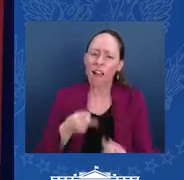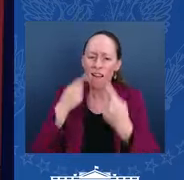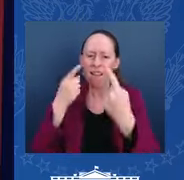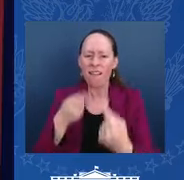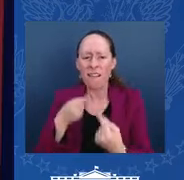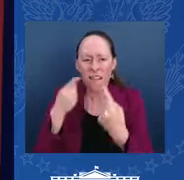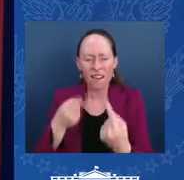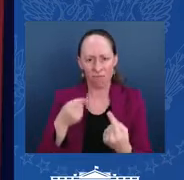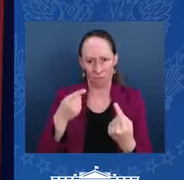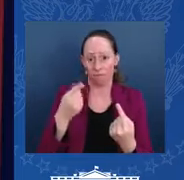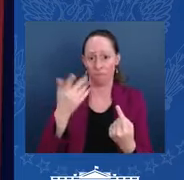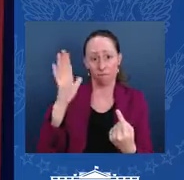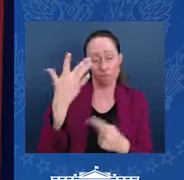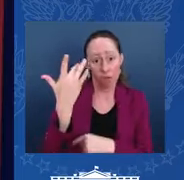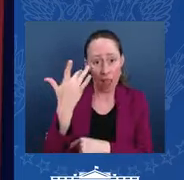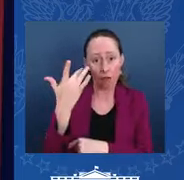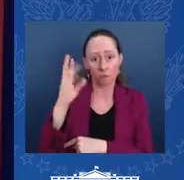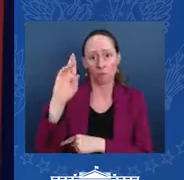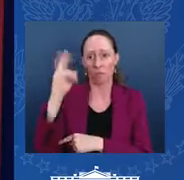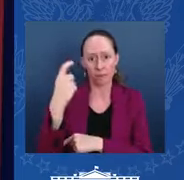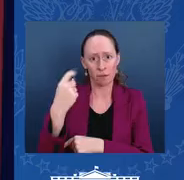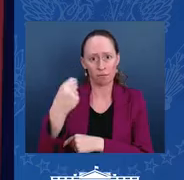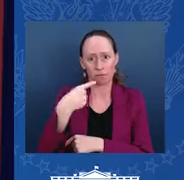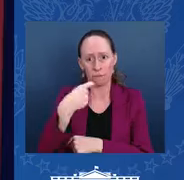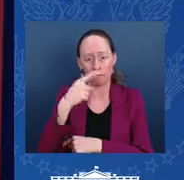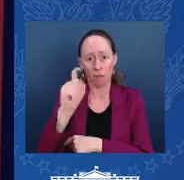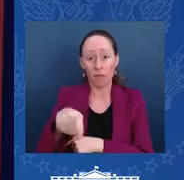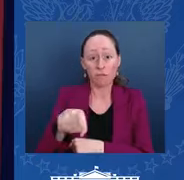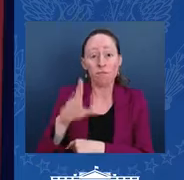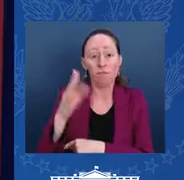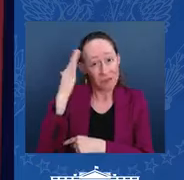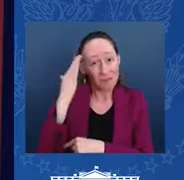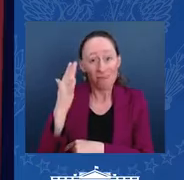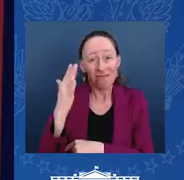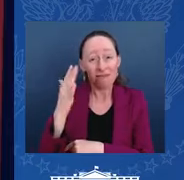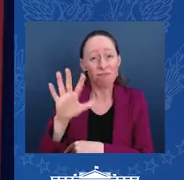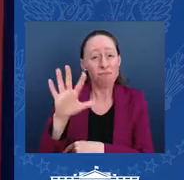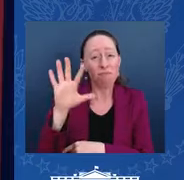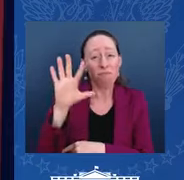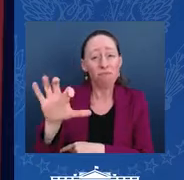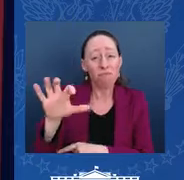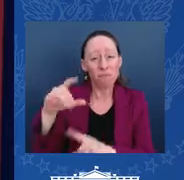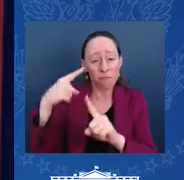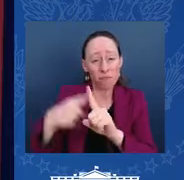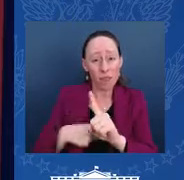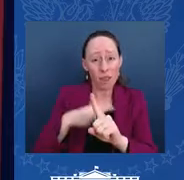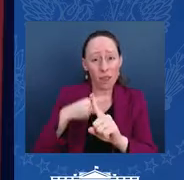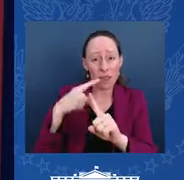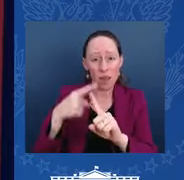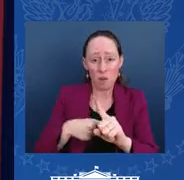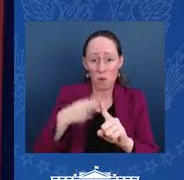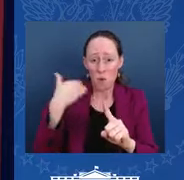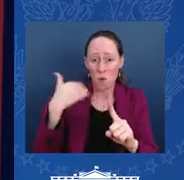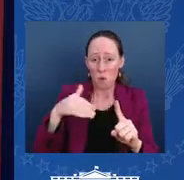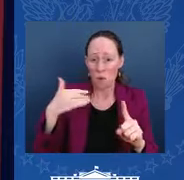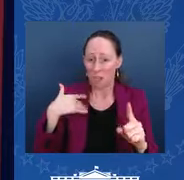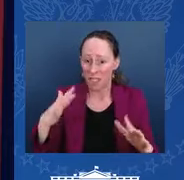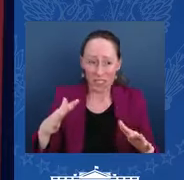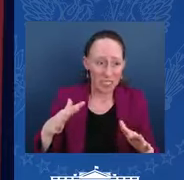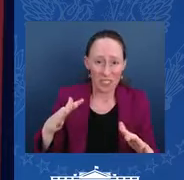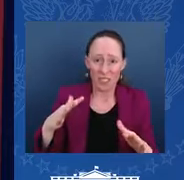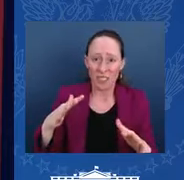for Xarelto is around $500 a month, which is far too high for many seniors on fixed incomes. I know